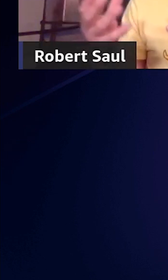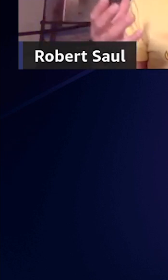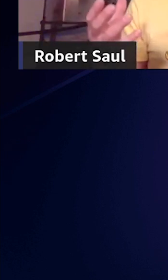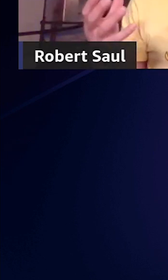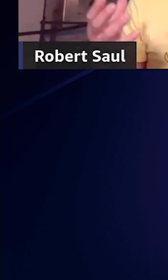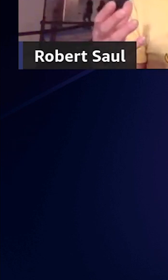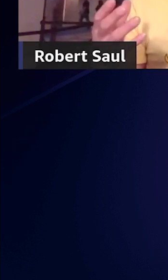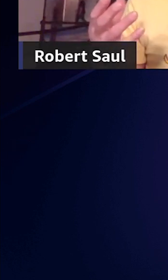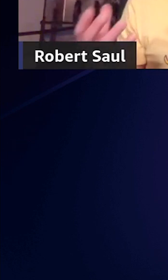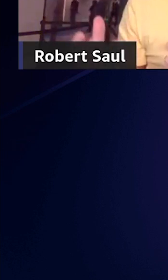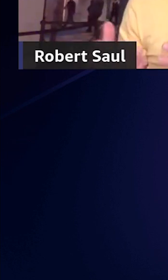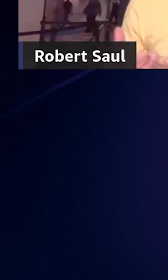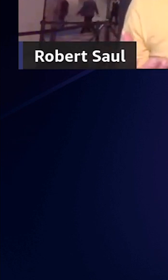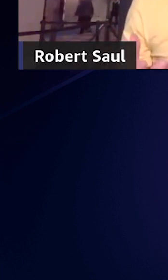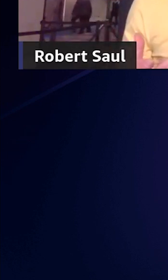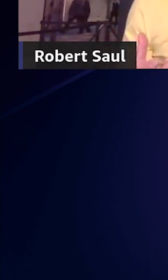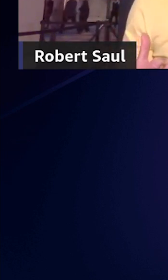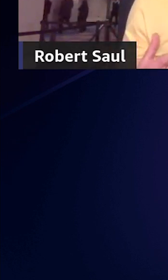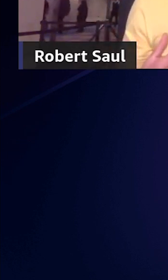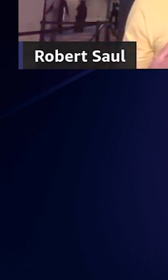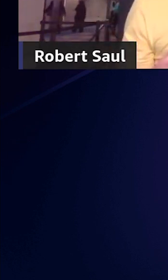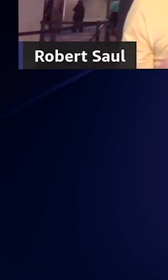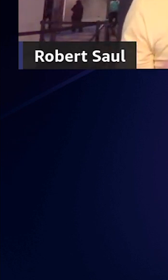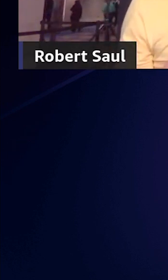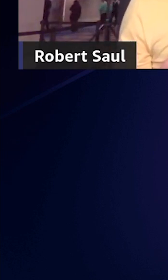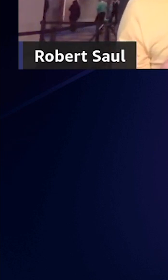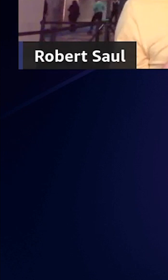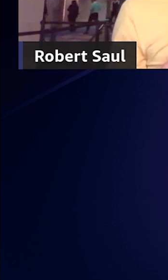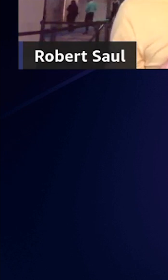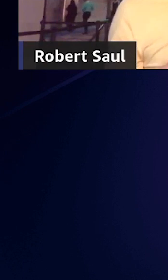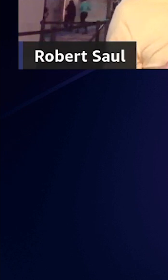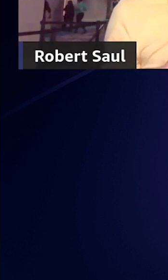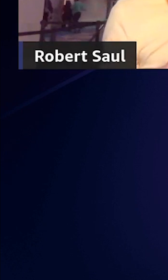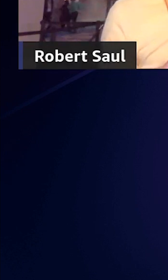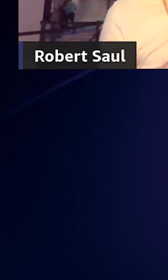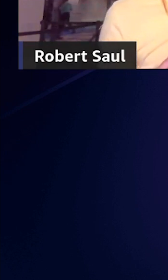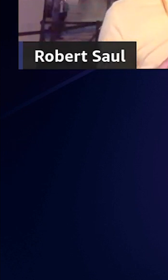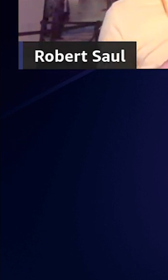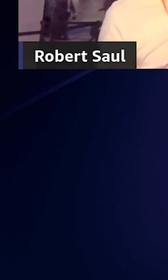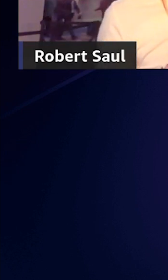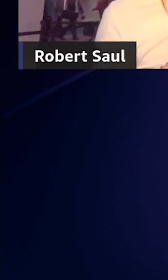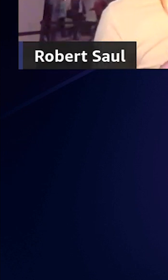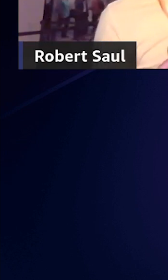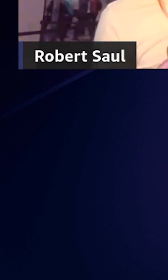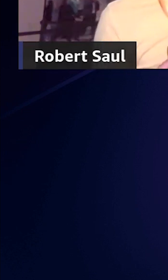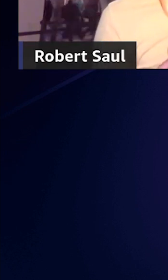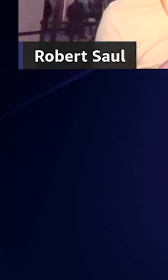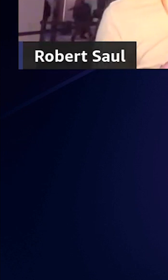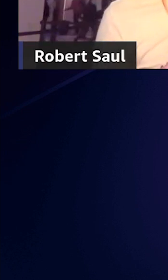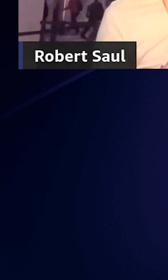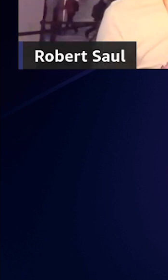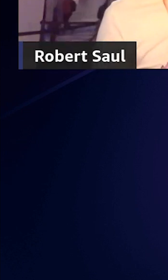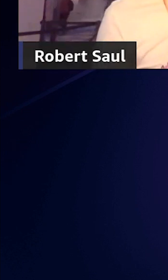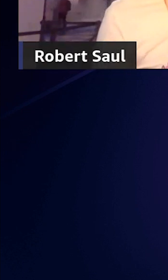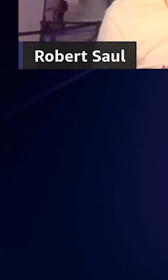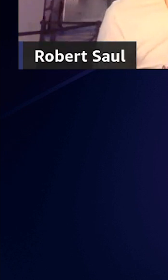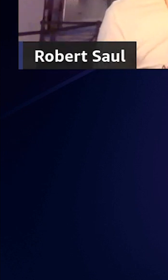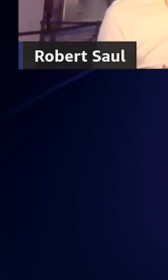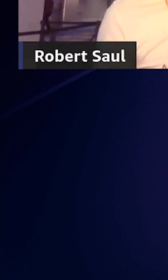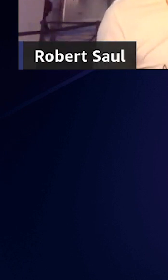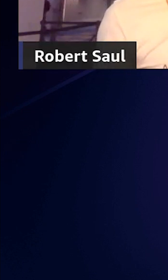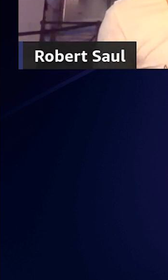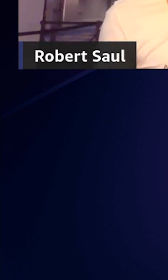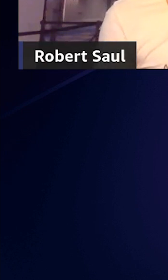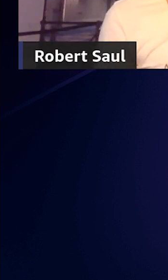gained, all of those lessons that we've learned, and turn those into customer tools. Like, Cydney, talk real briefly